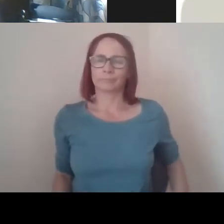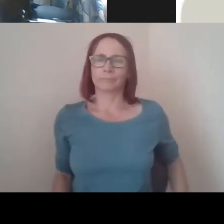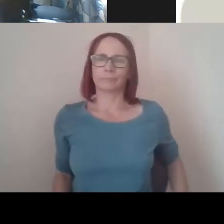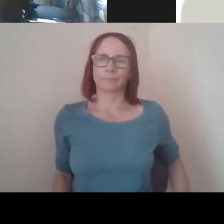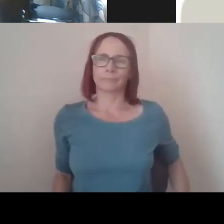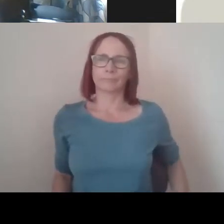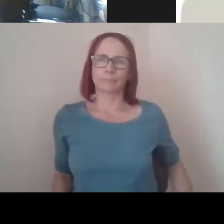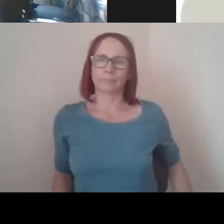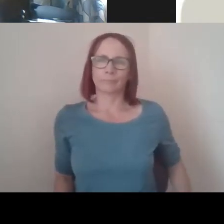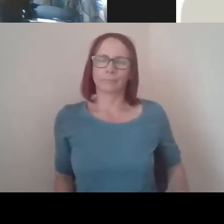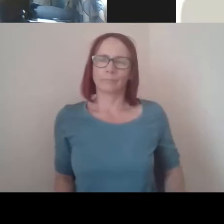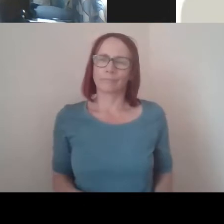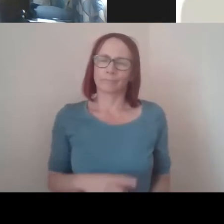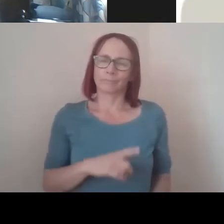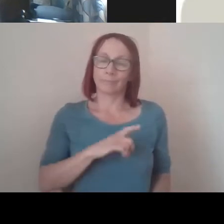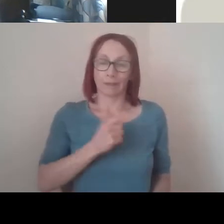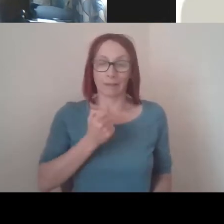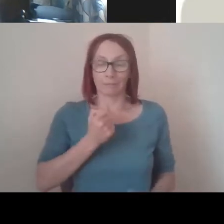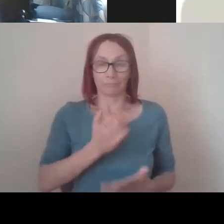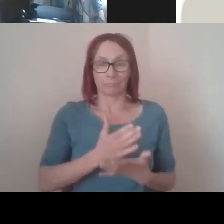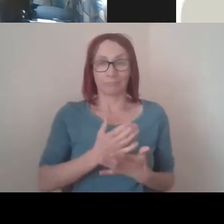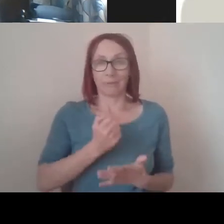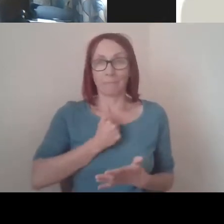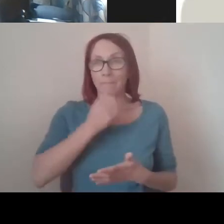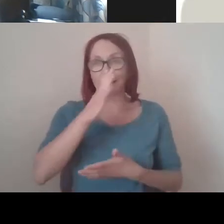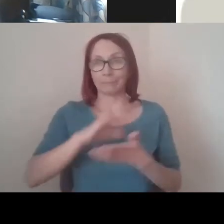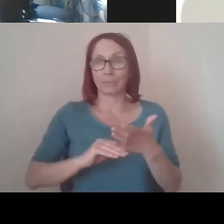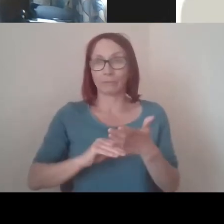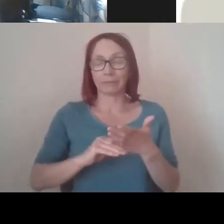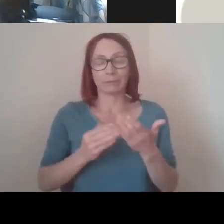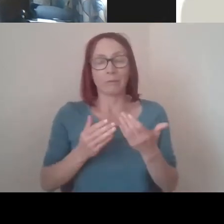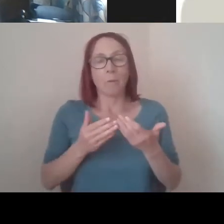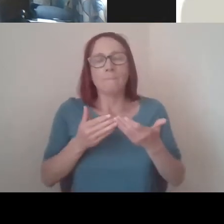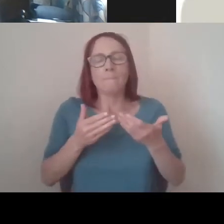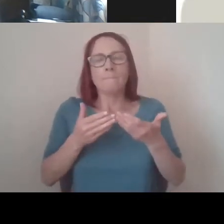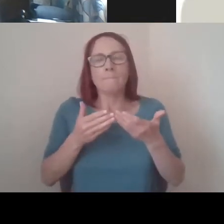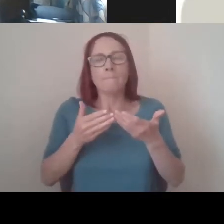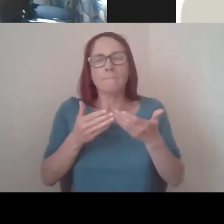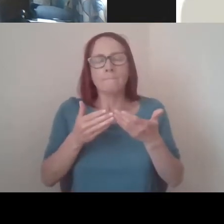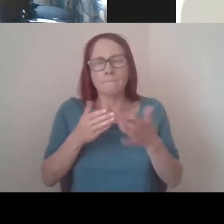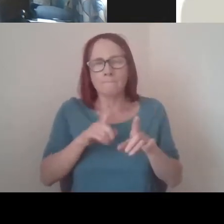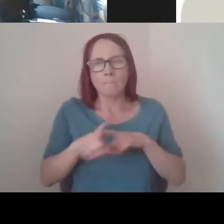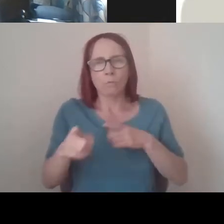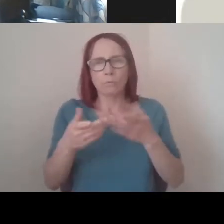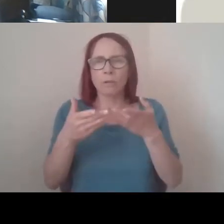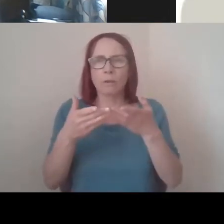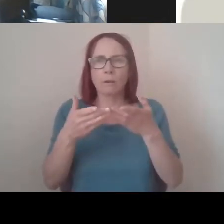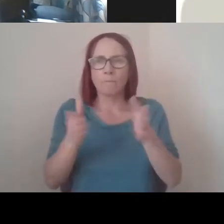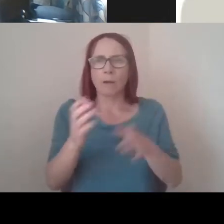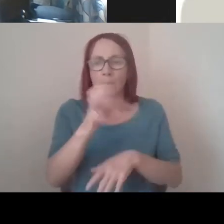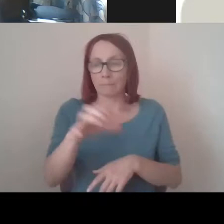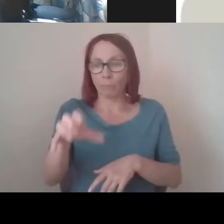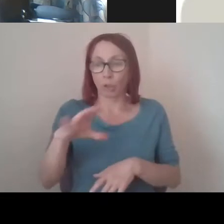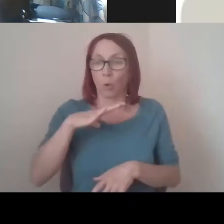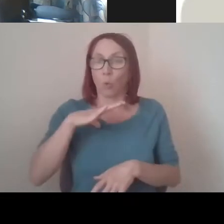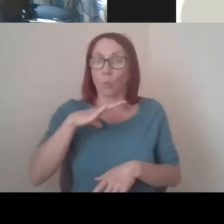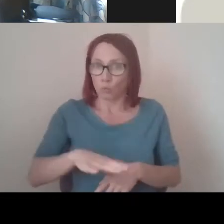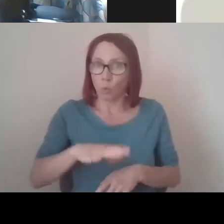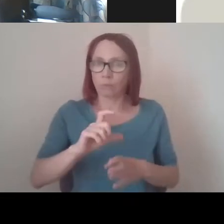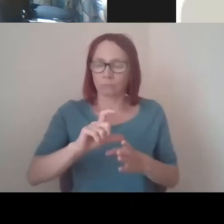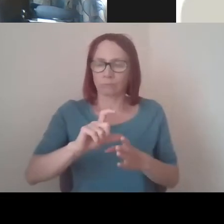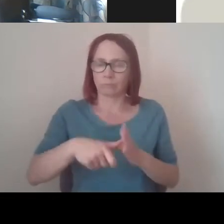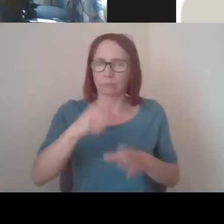appointee, because in my experience, most public bodies, they want to have disabled people. They're